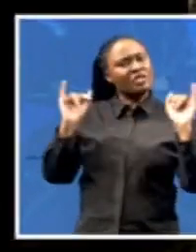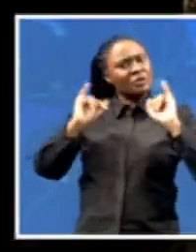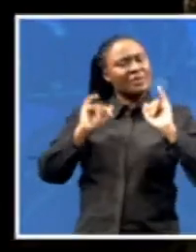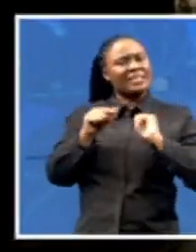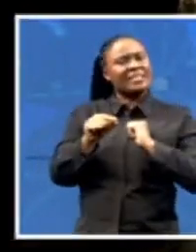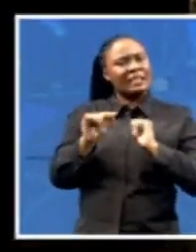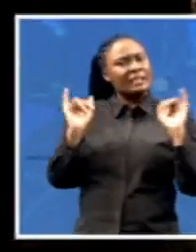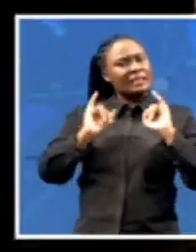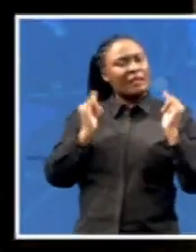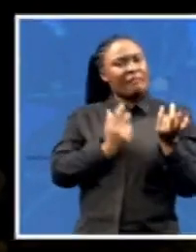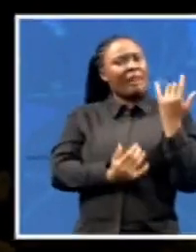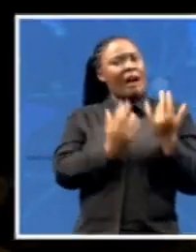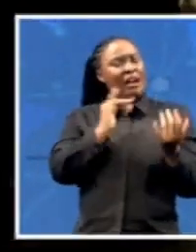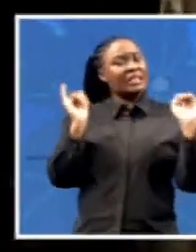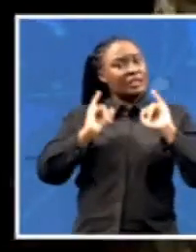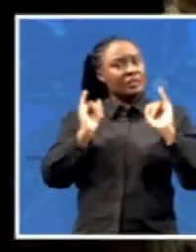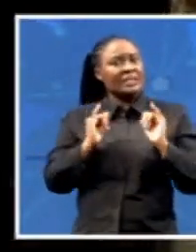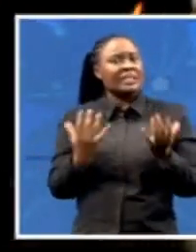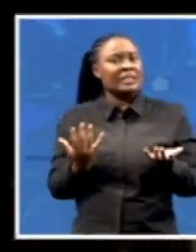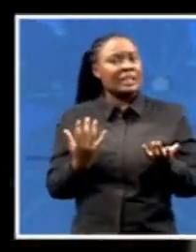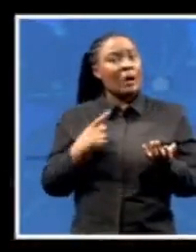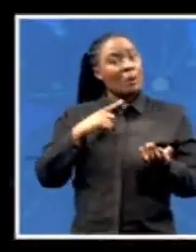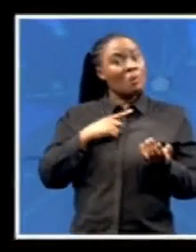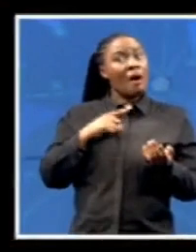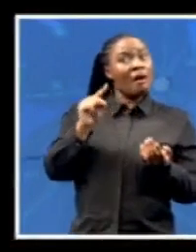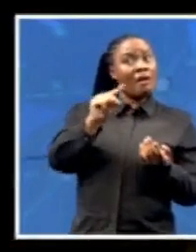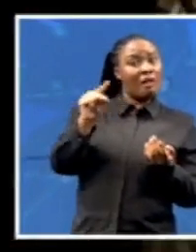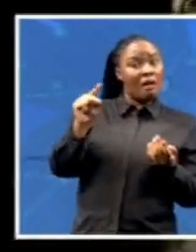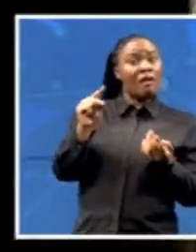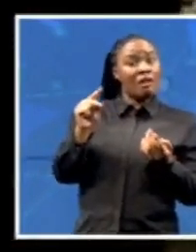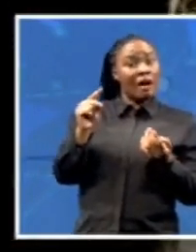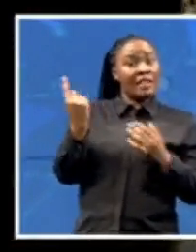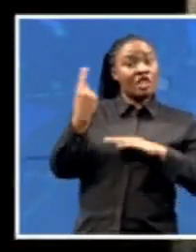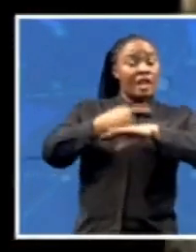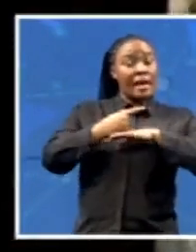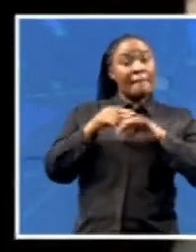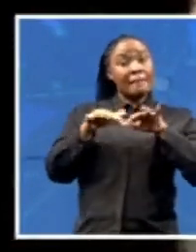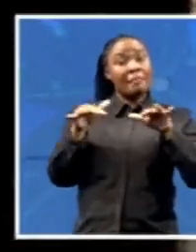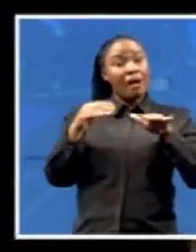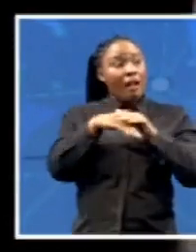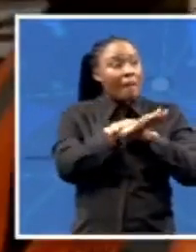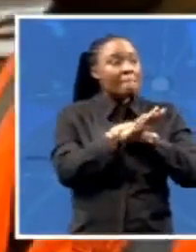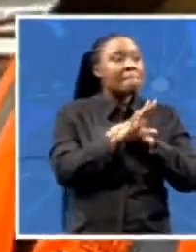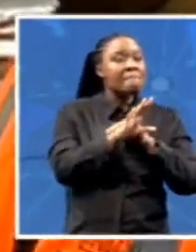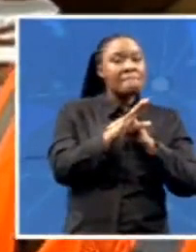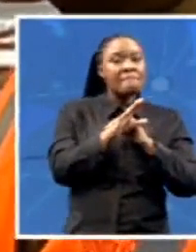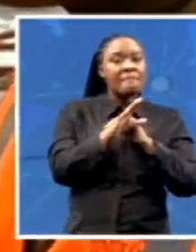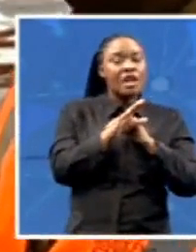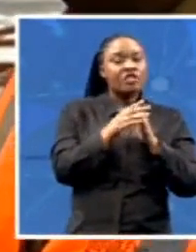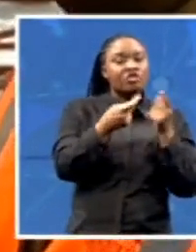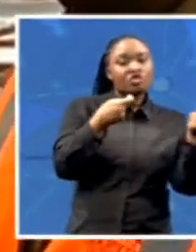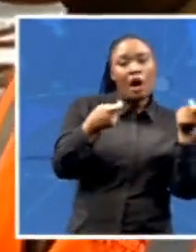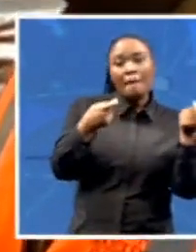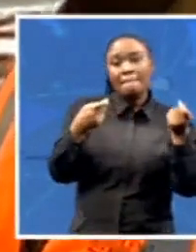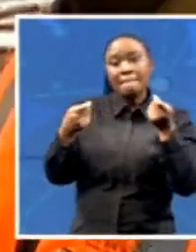this can very well happen during the day when people are shopping, and you can imagine how many lives may be lost. And I may be